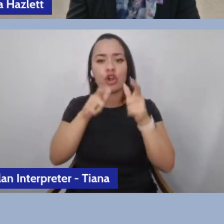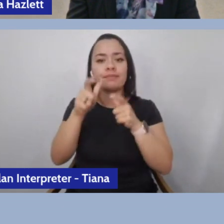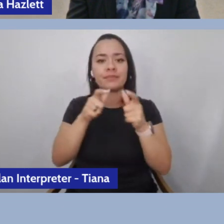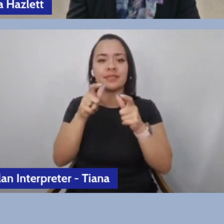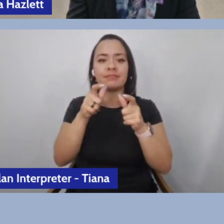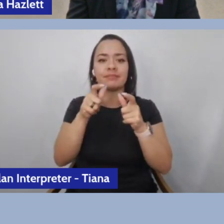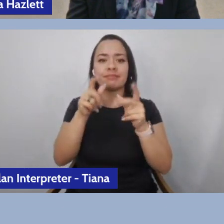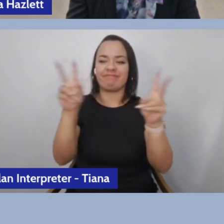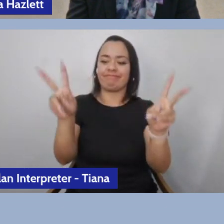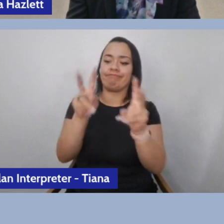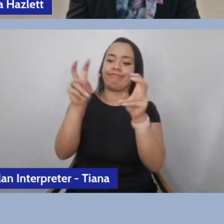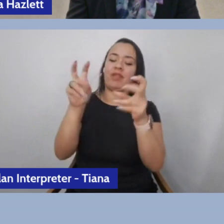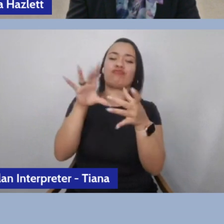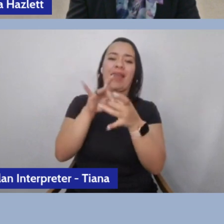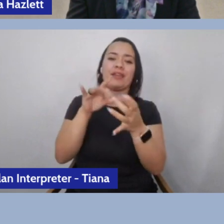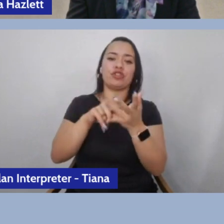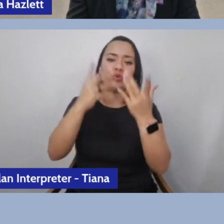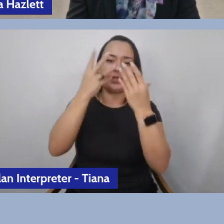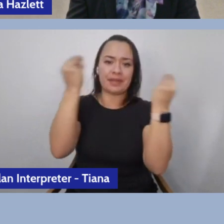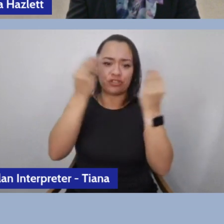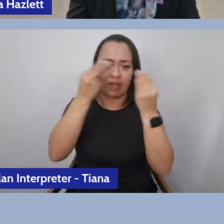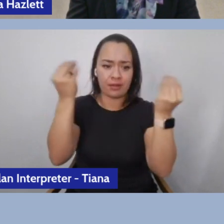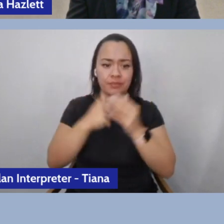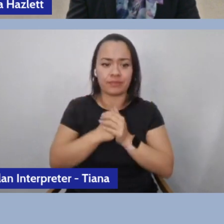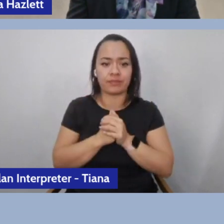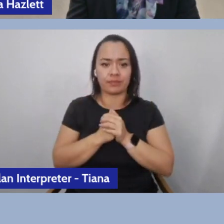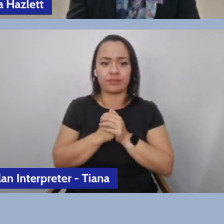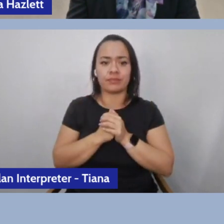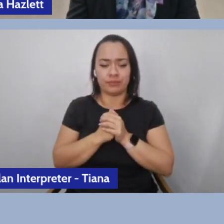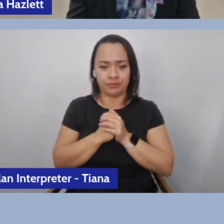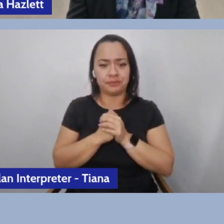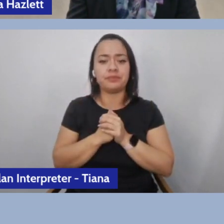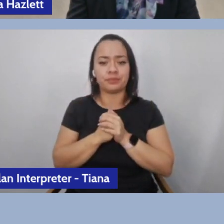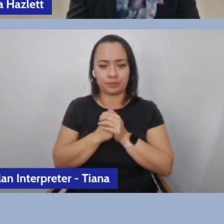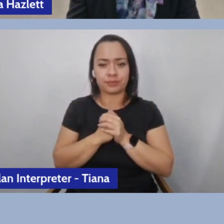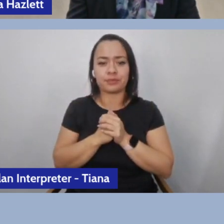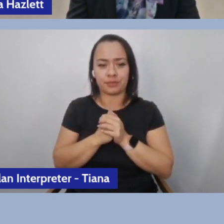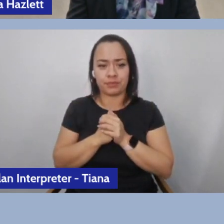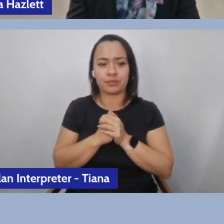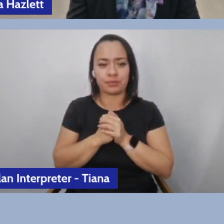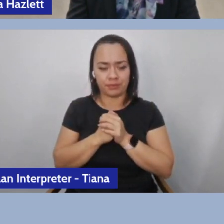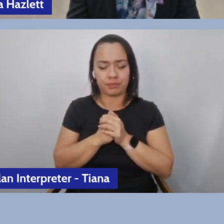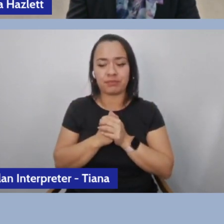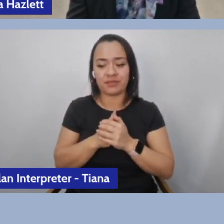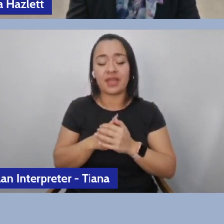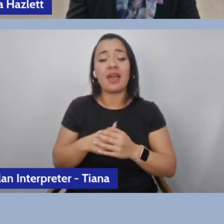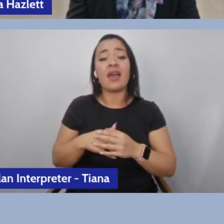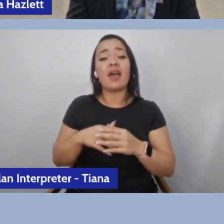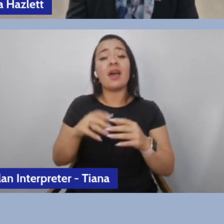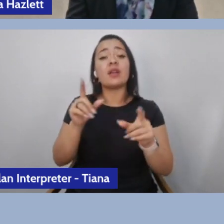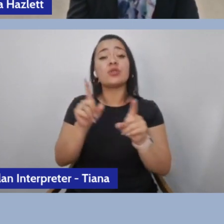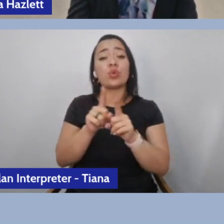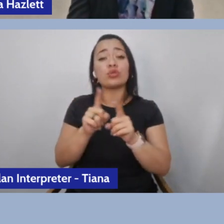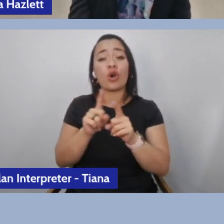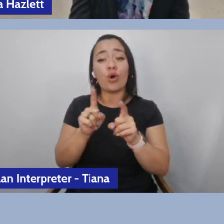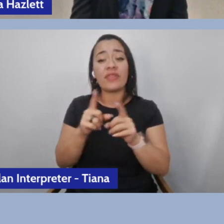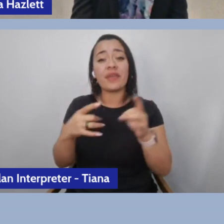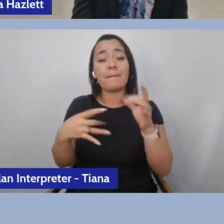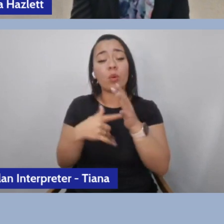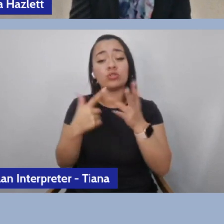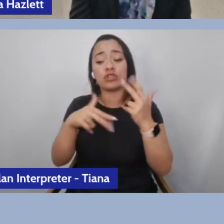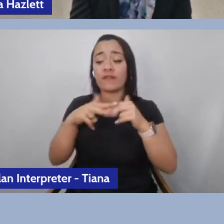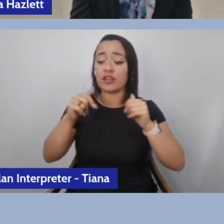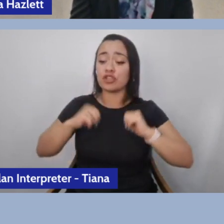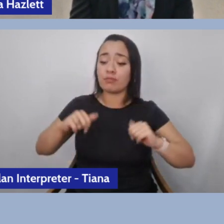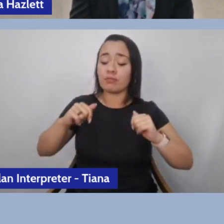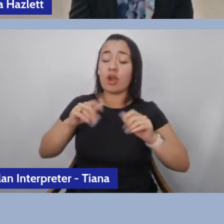The important thing is that the training goes over these things, and also the importance of interpreters knowing about how to recognize, let's